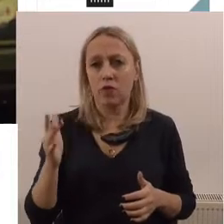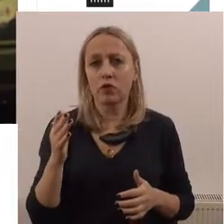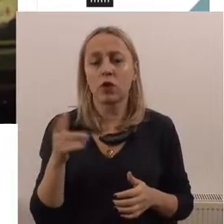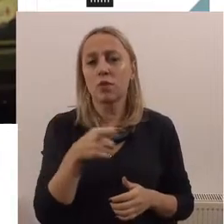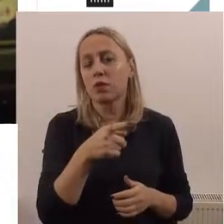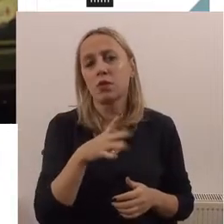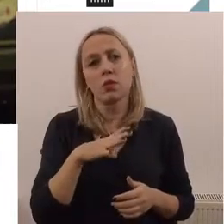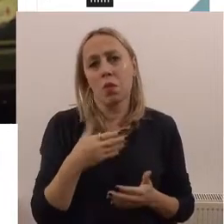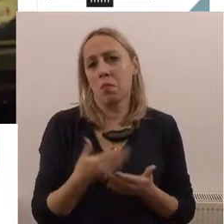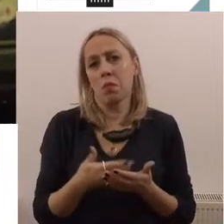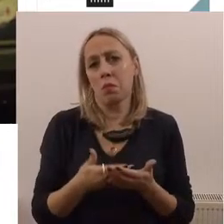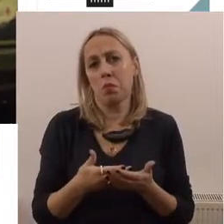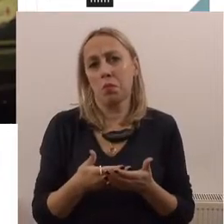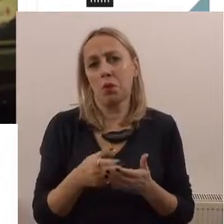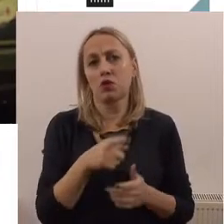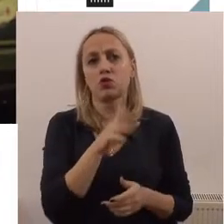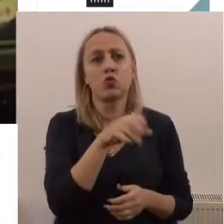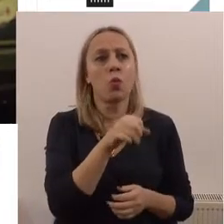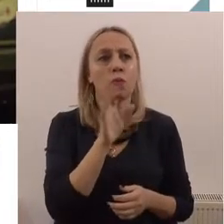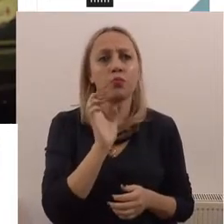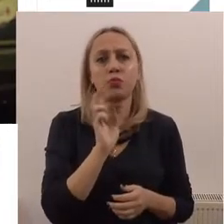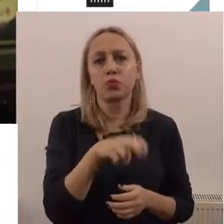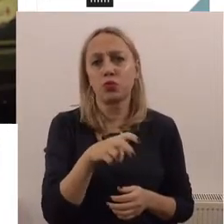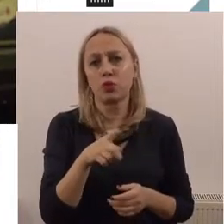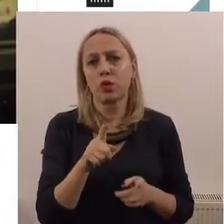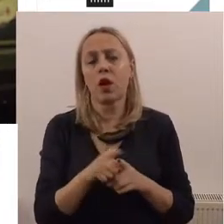the Soviet Union,